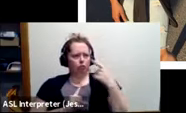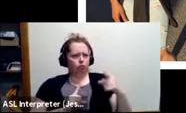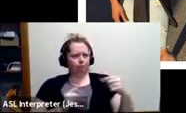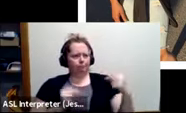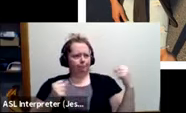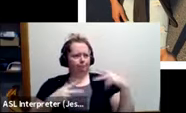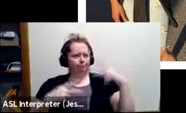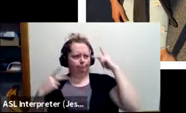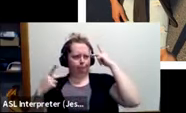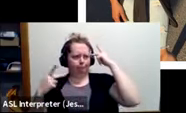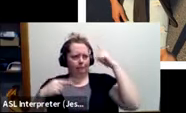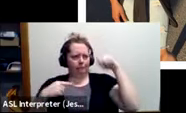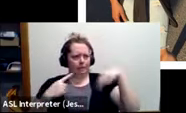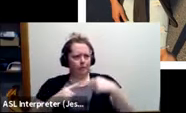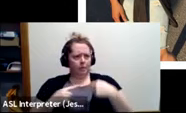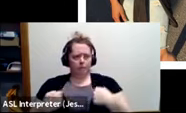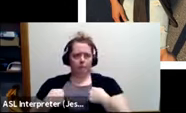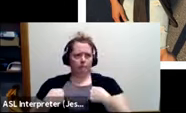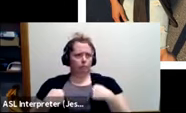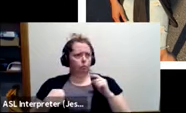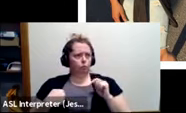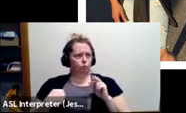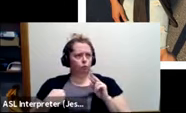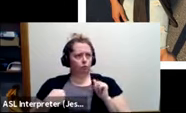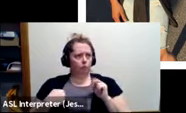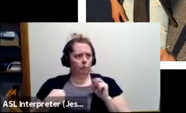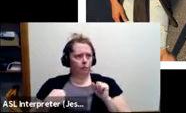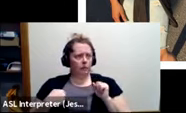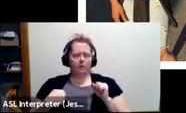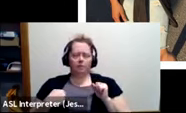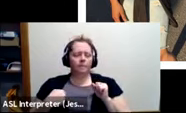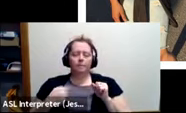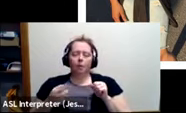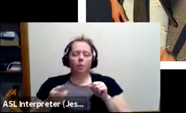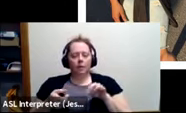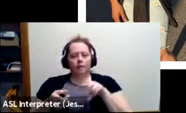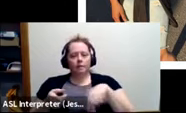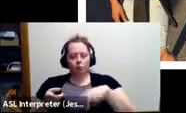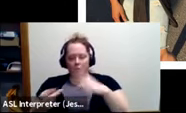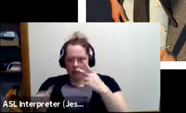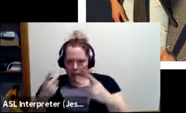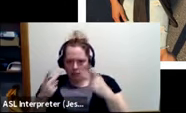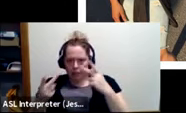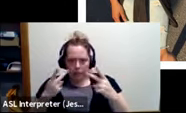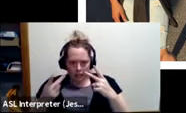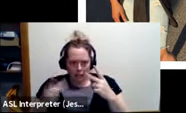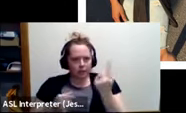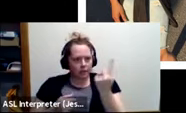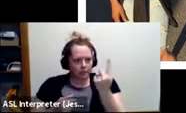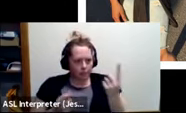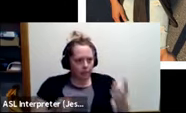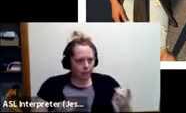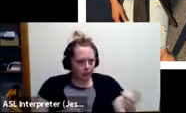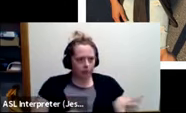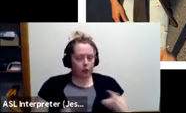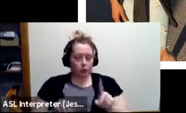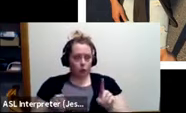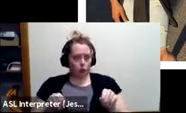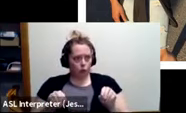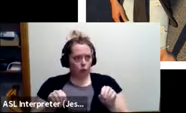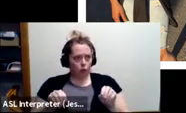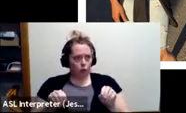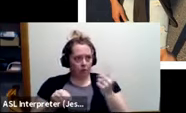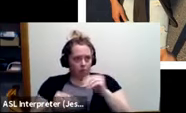you see something, do something. And I'm gonna say that again. If you see something, do